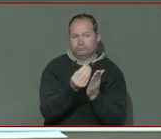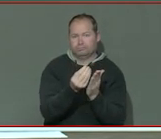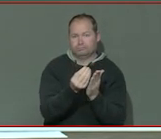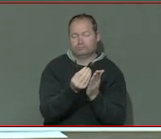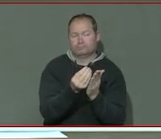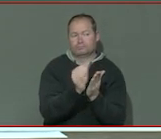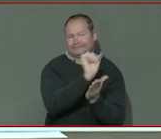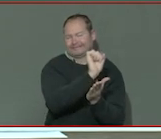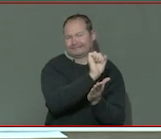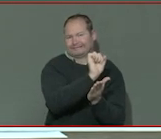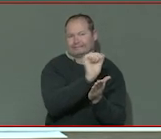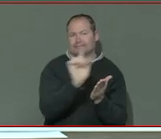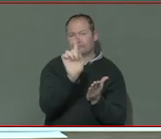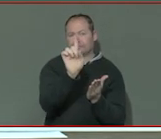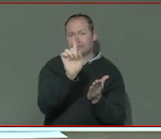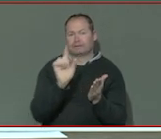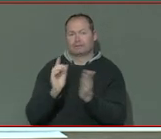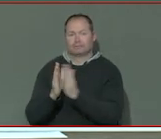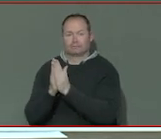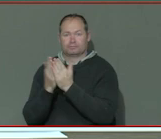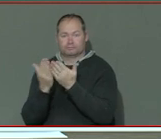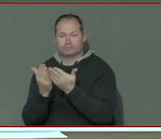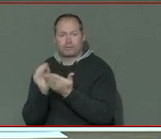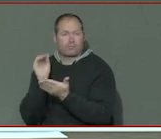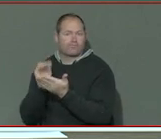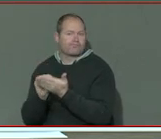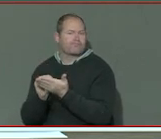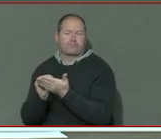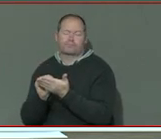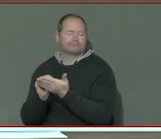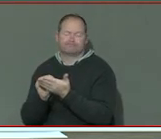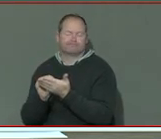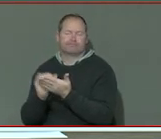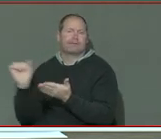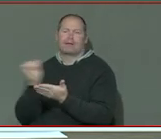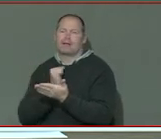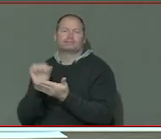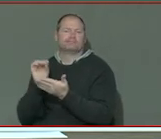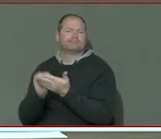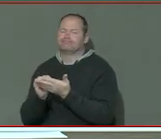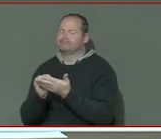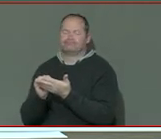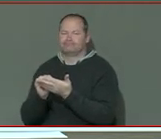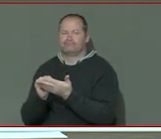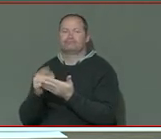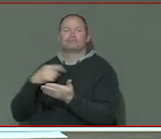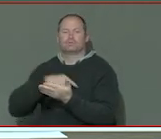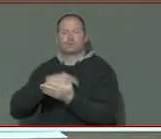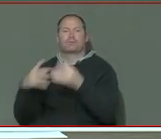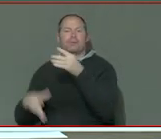from them, but was not recorded by us. So we have to add